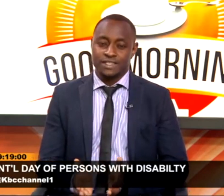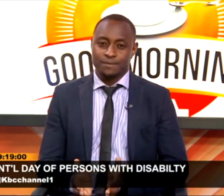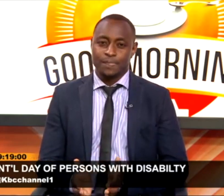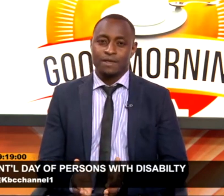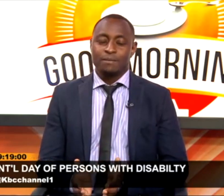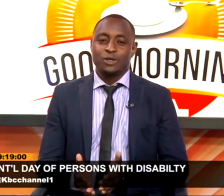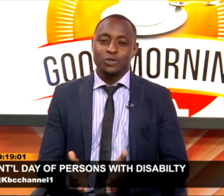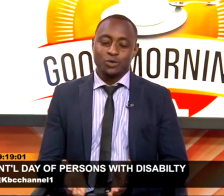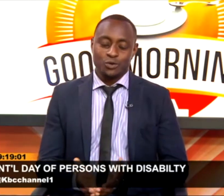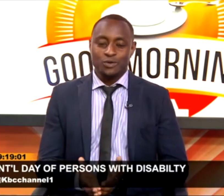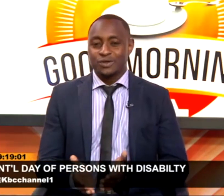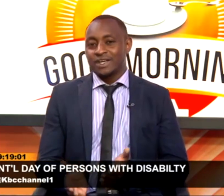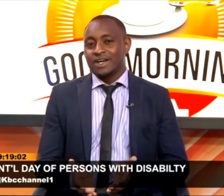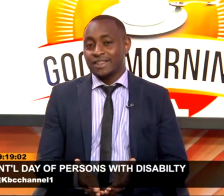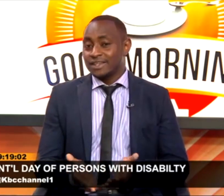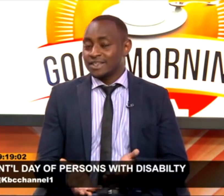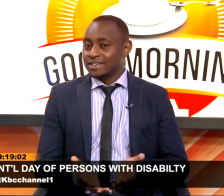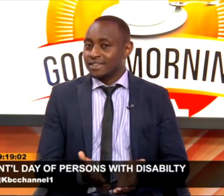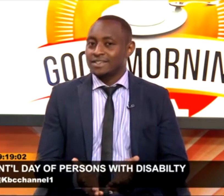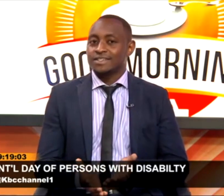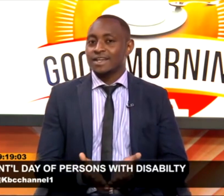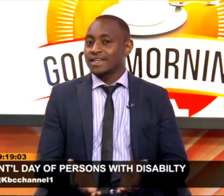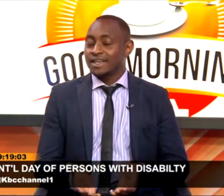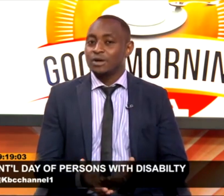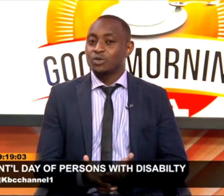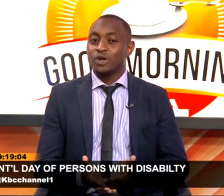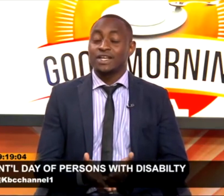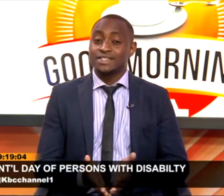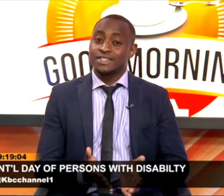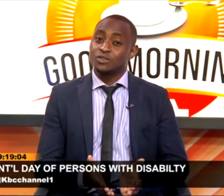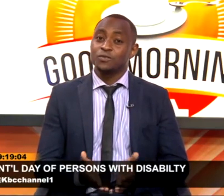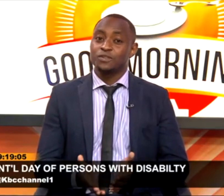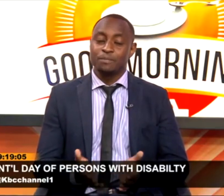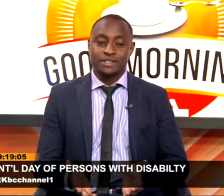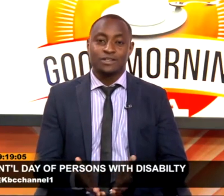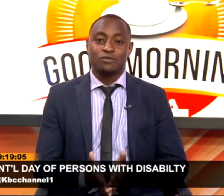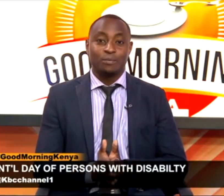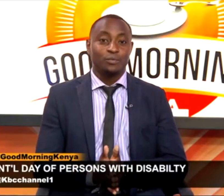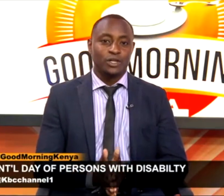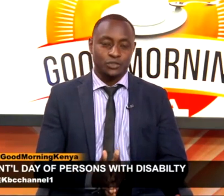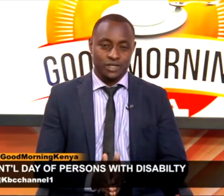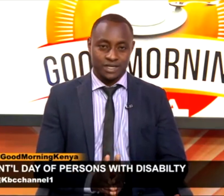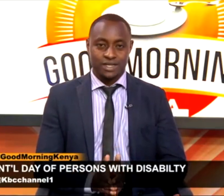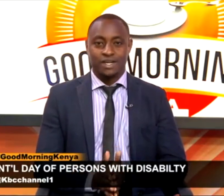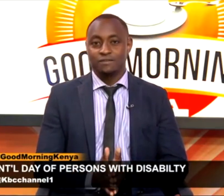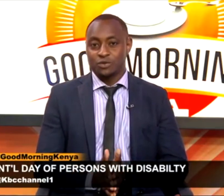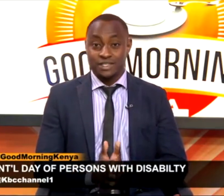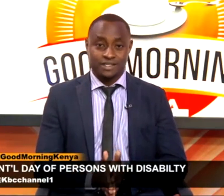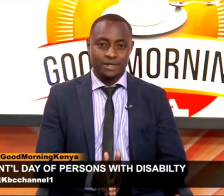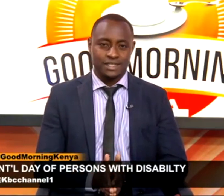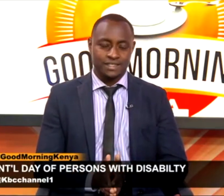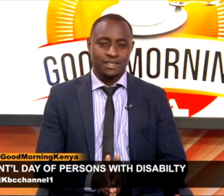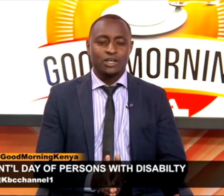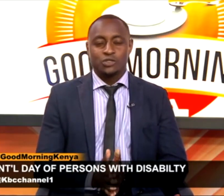of 70, but we know the statistics aren't clear, but we know at least 10 to 15% of our population mm. lives